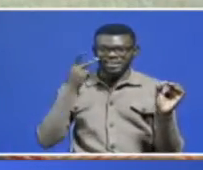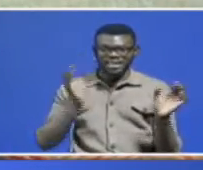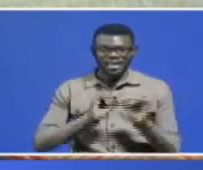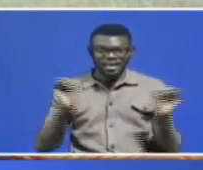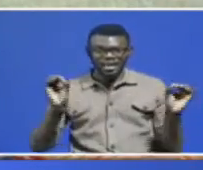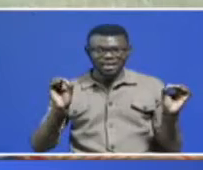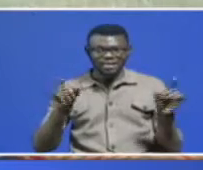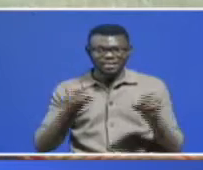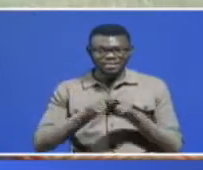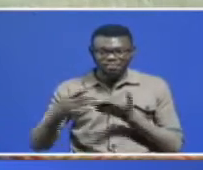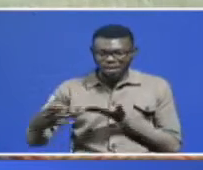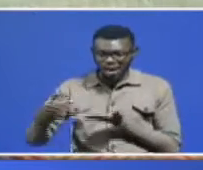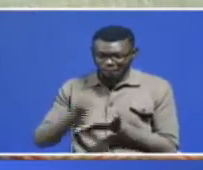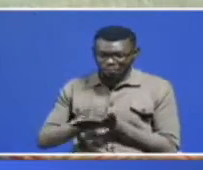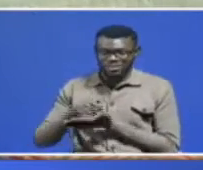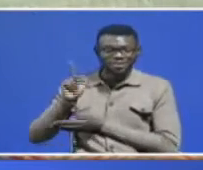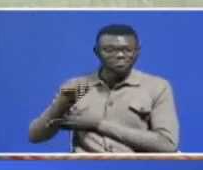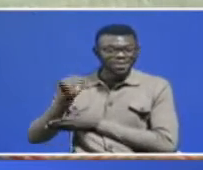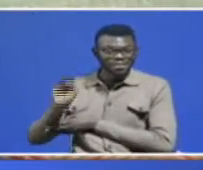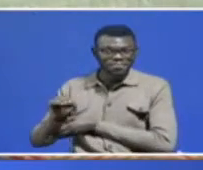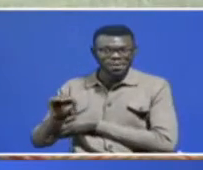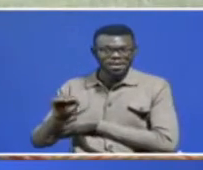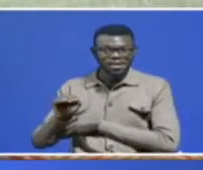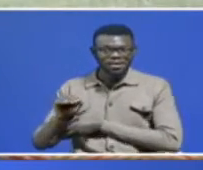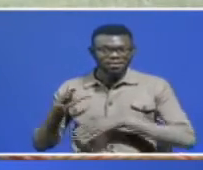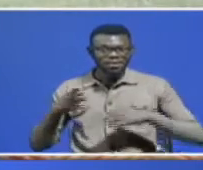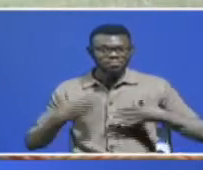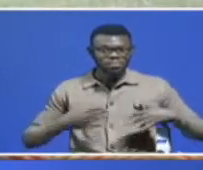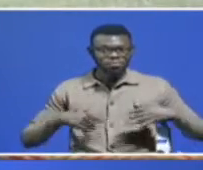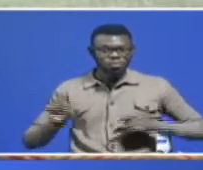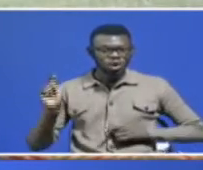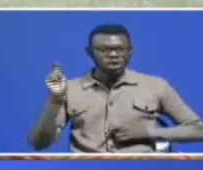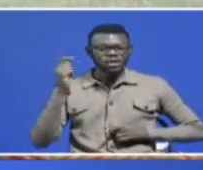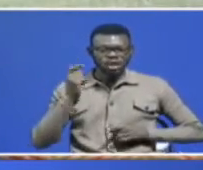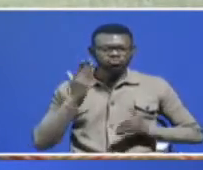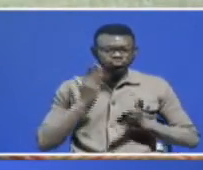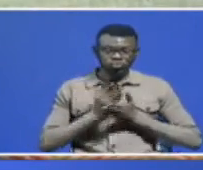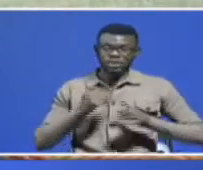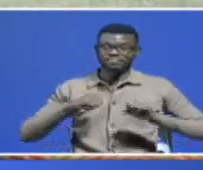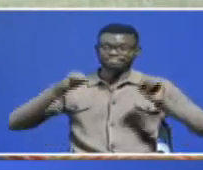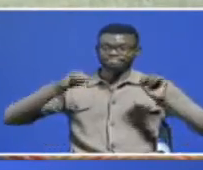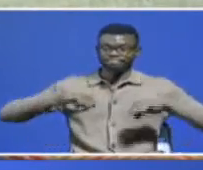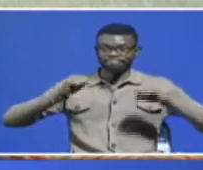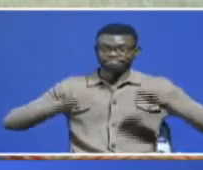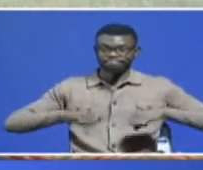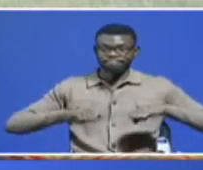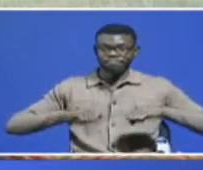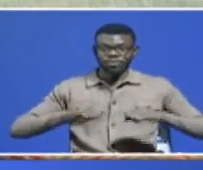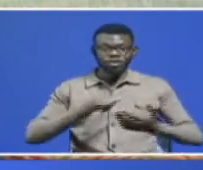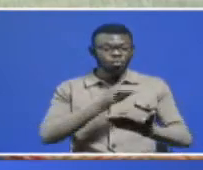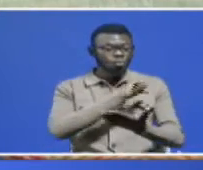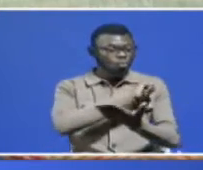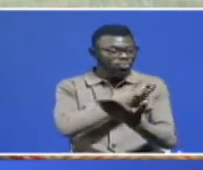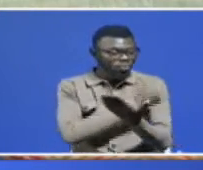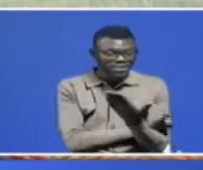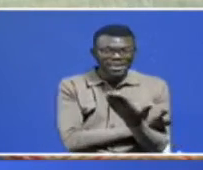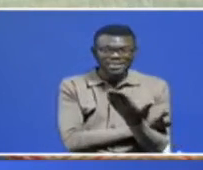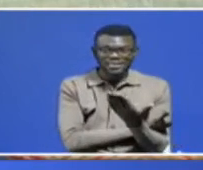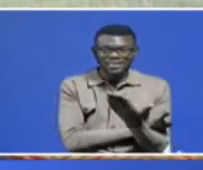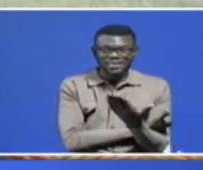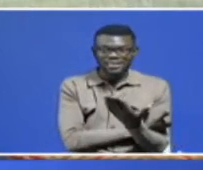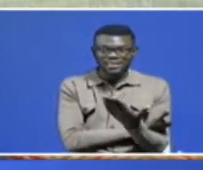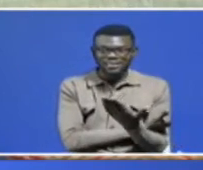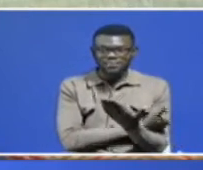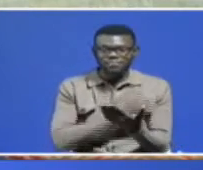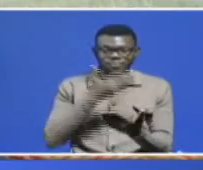issue of appointing the prime minister, I think Kenyans largely agree that the executive authority of this country should be